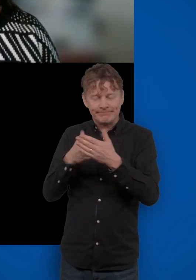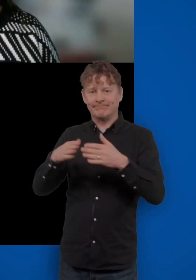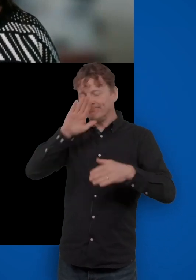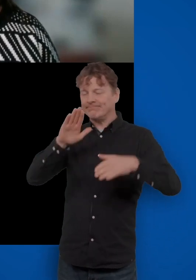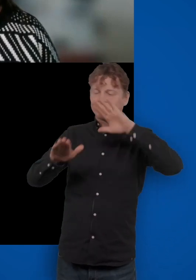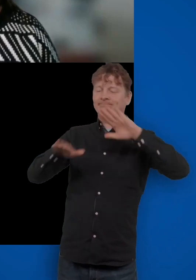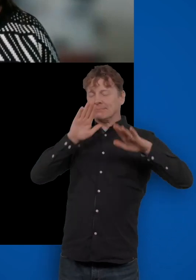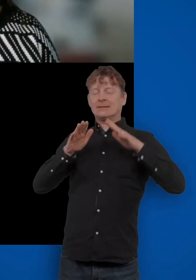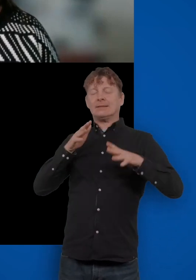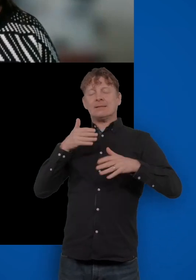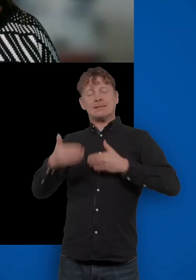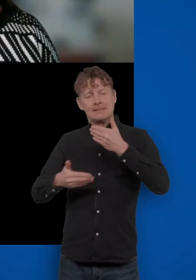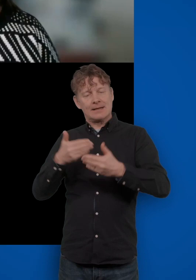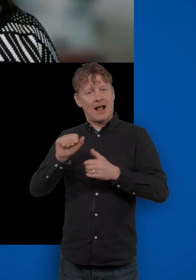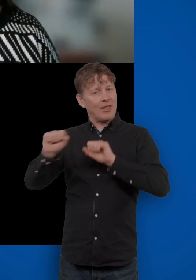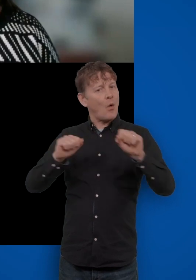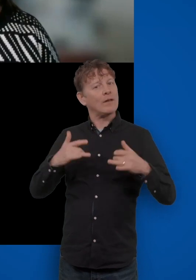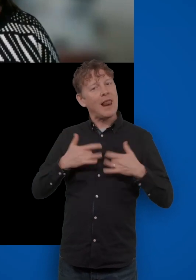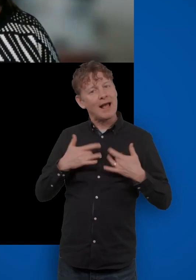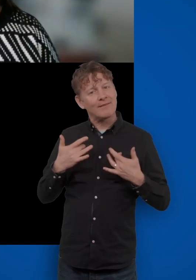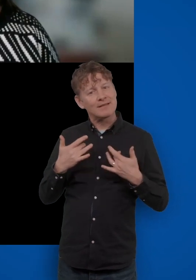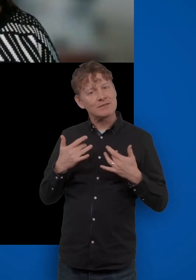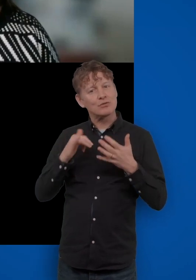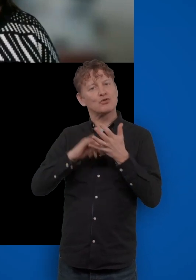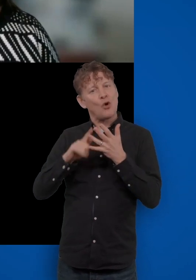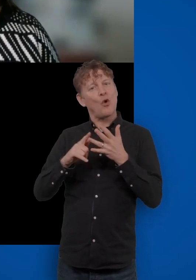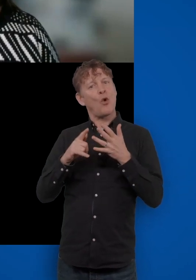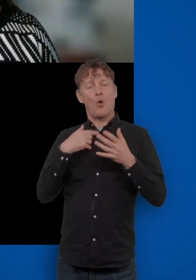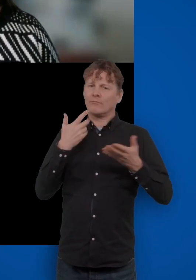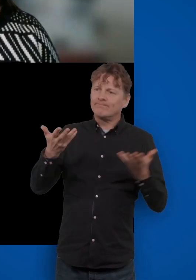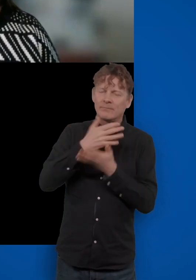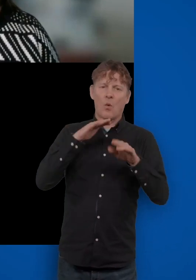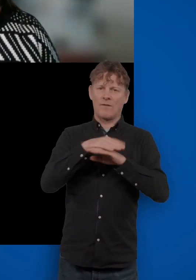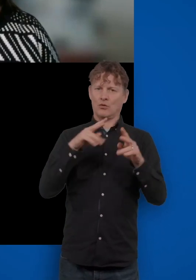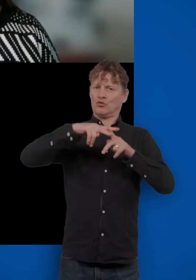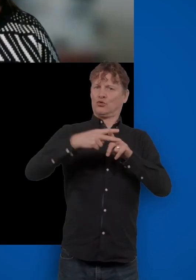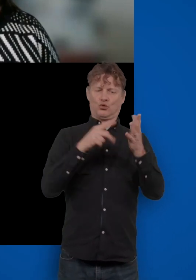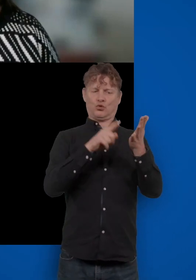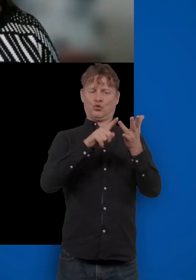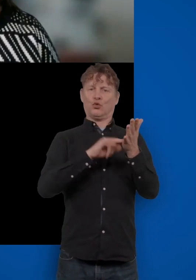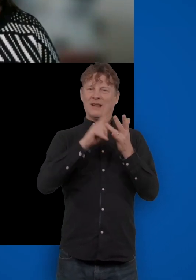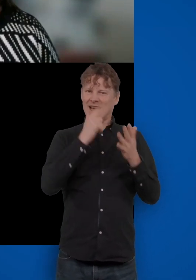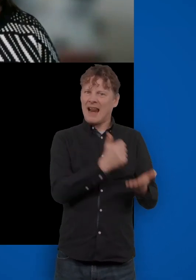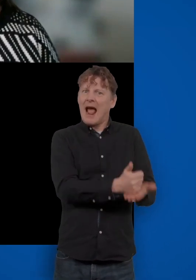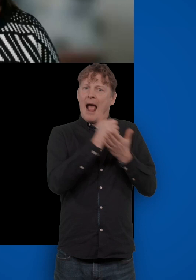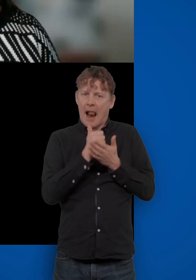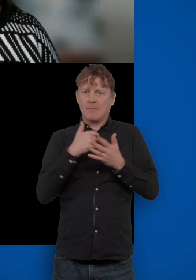difficulties or challenges in their own life. And knowing that there's tools out there that can help us deal with those things and in fact be part of